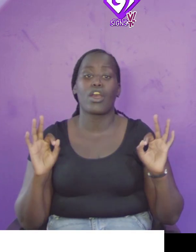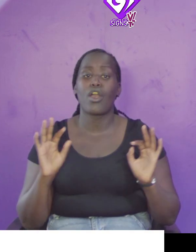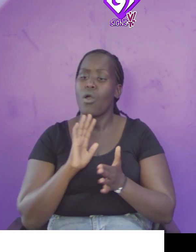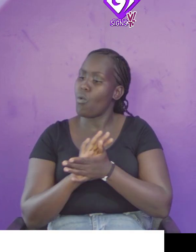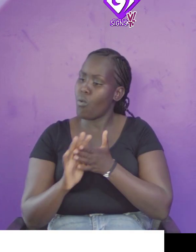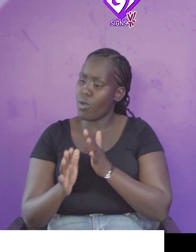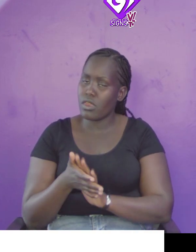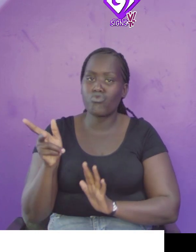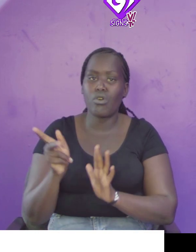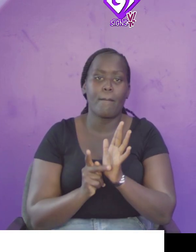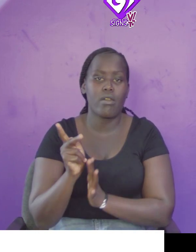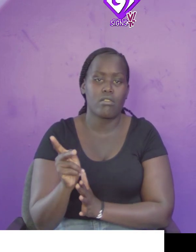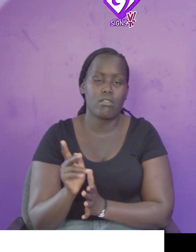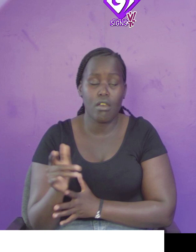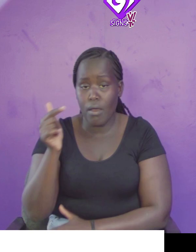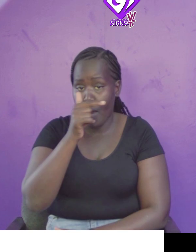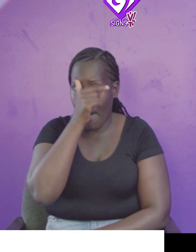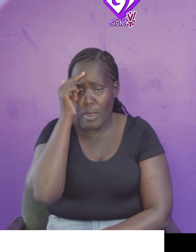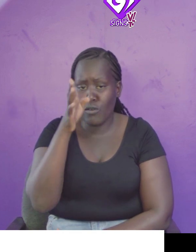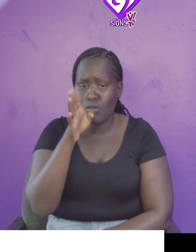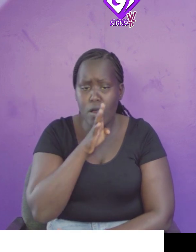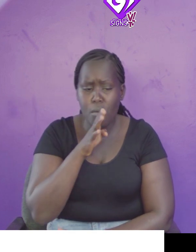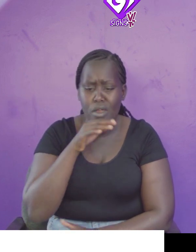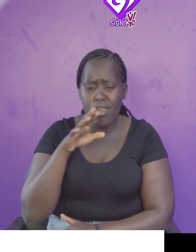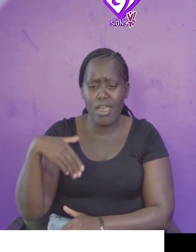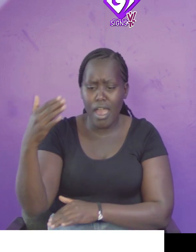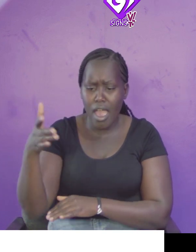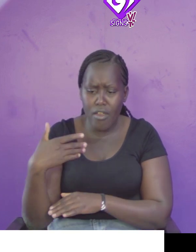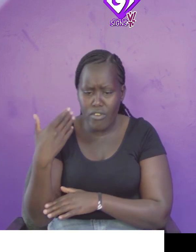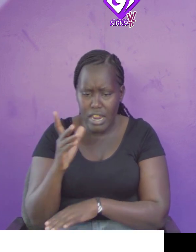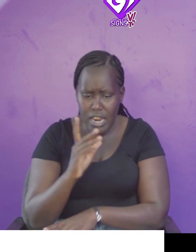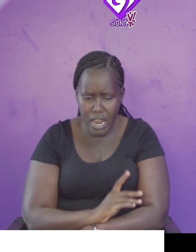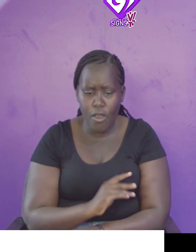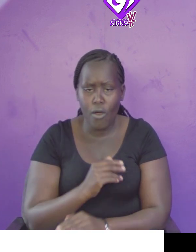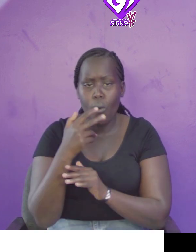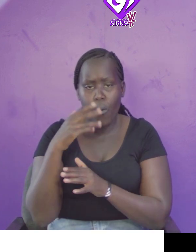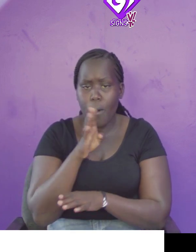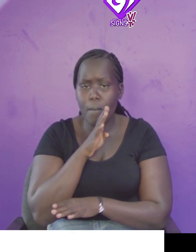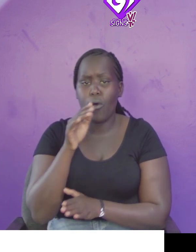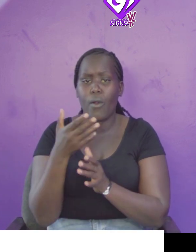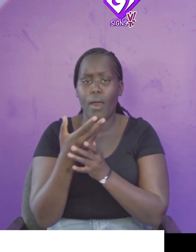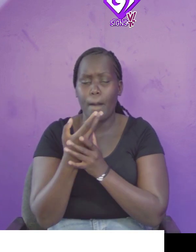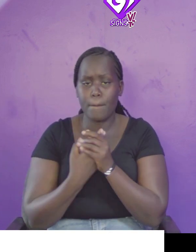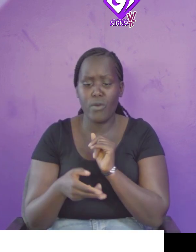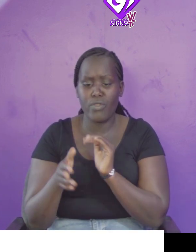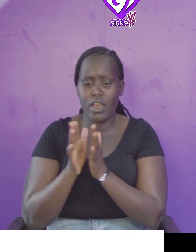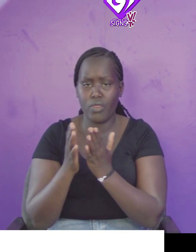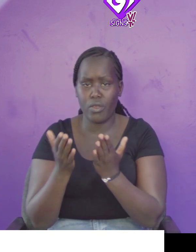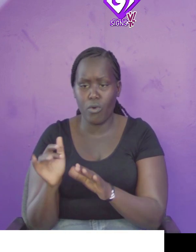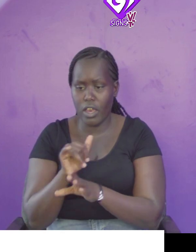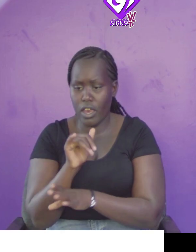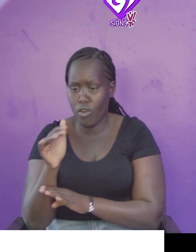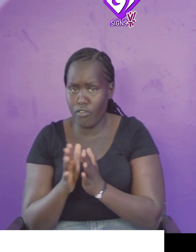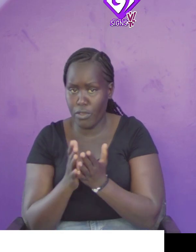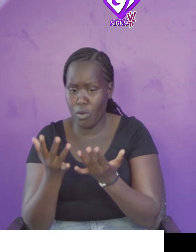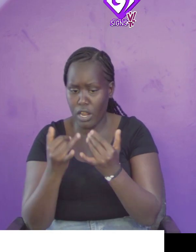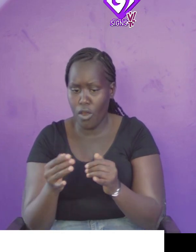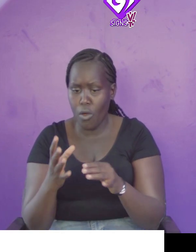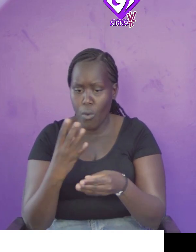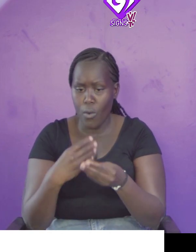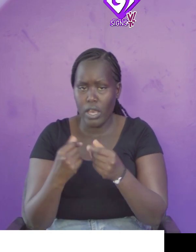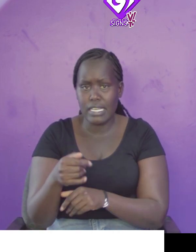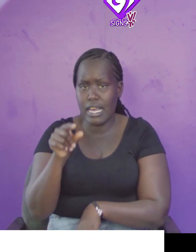tolling. Because we are borrowing every day, we are borrowing both in the book and off the book, we are now selling government stakes, then